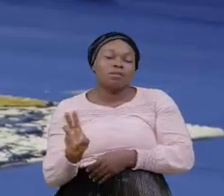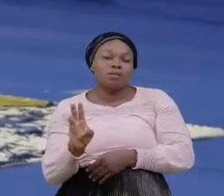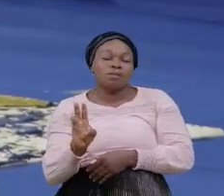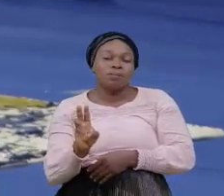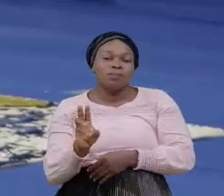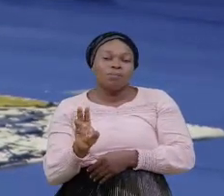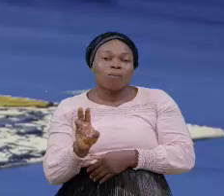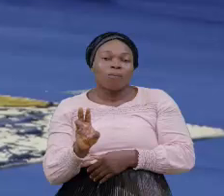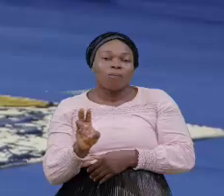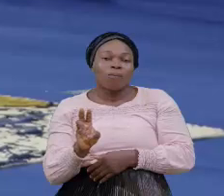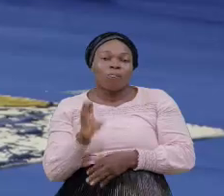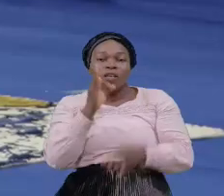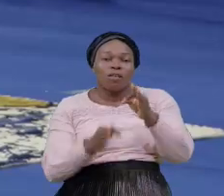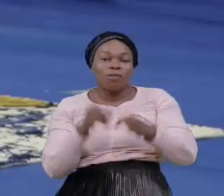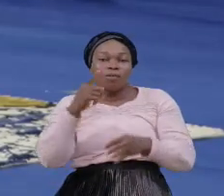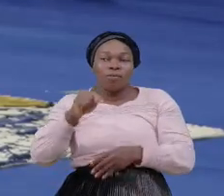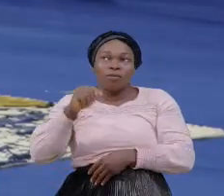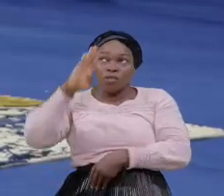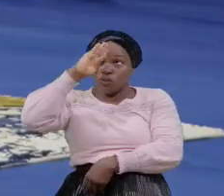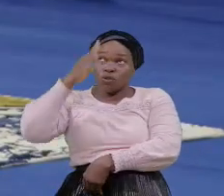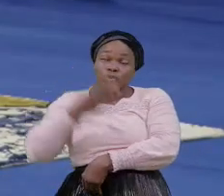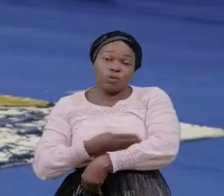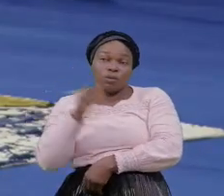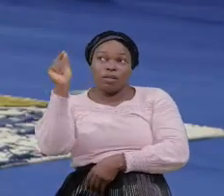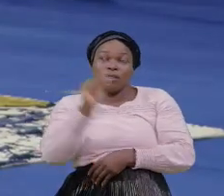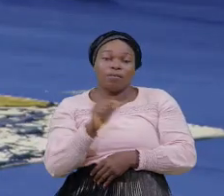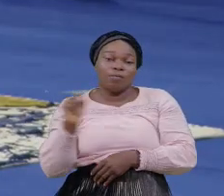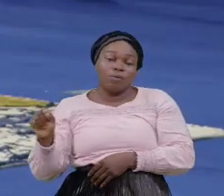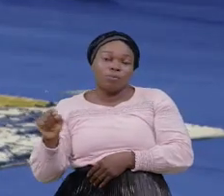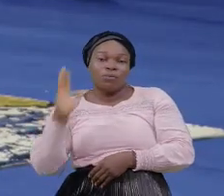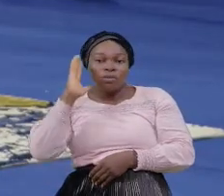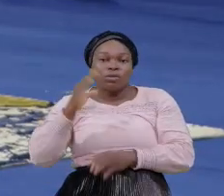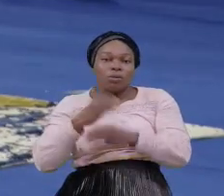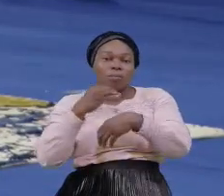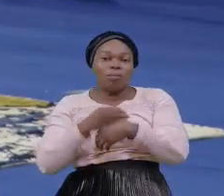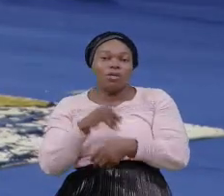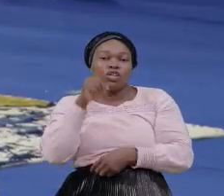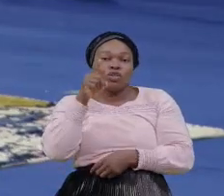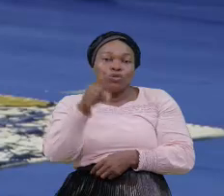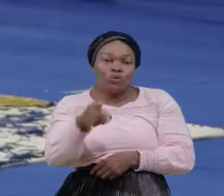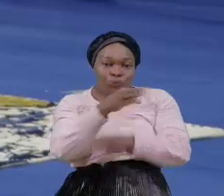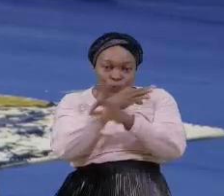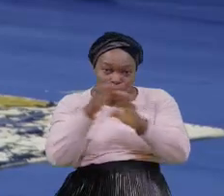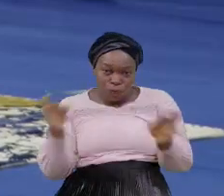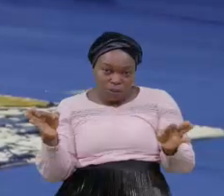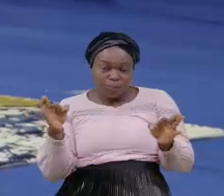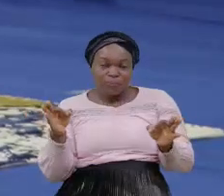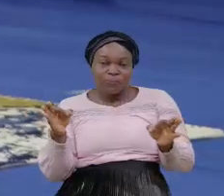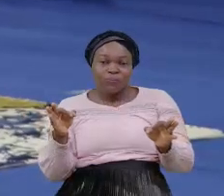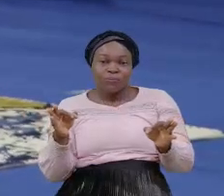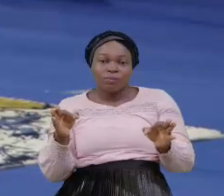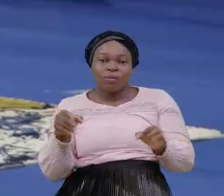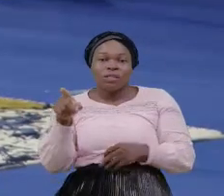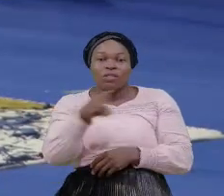the Son therefore shall make you free, ye shall be